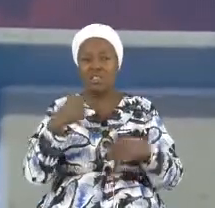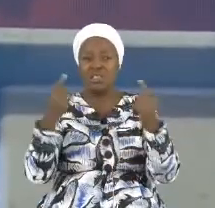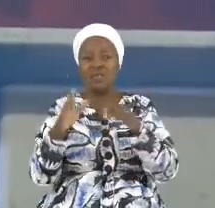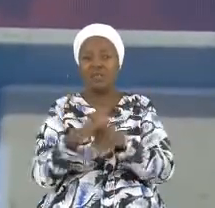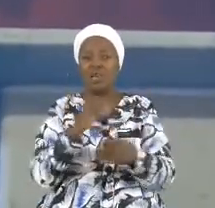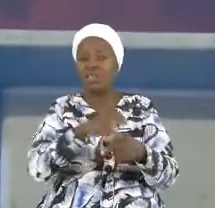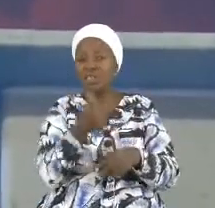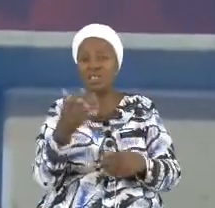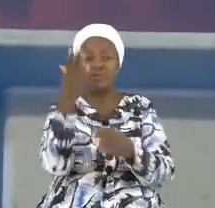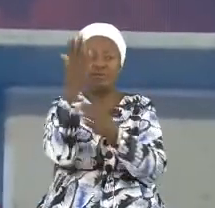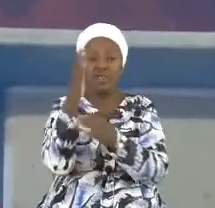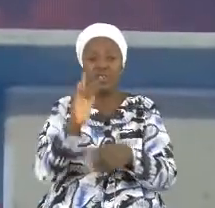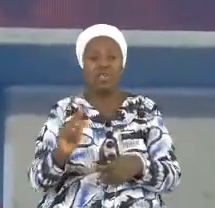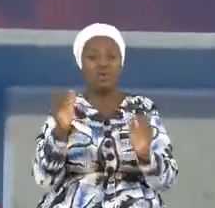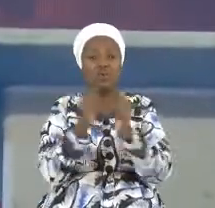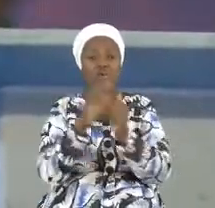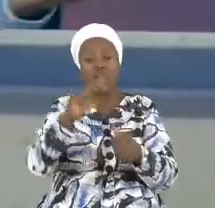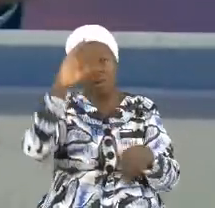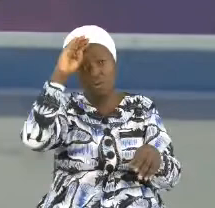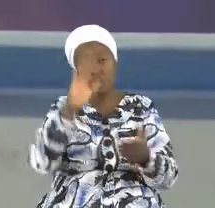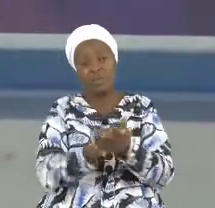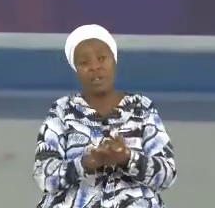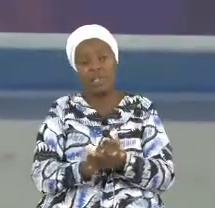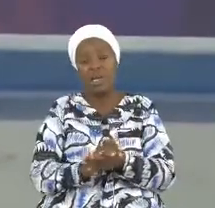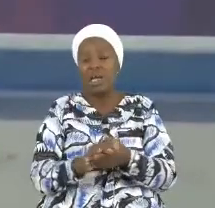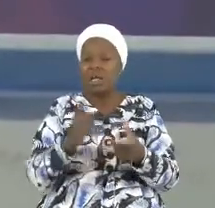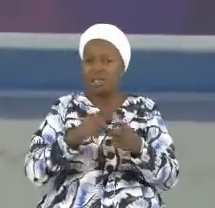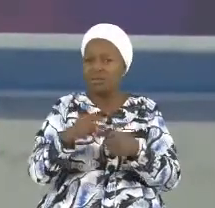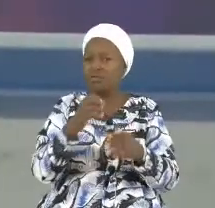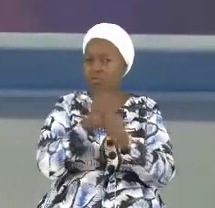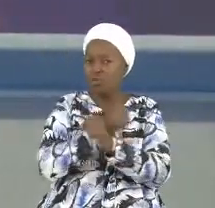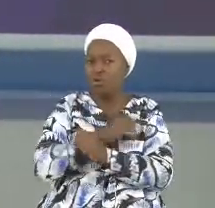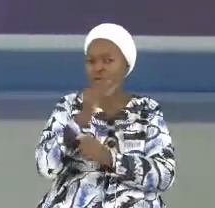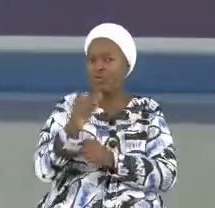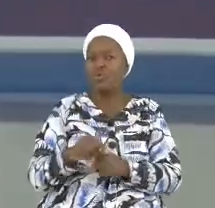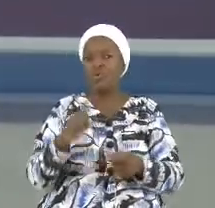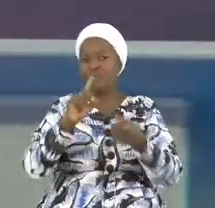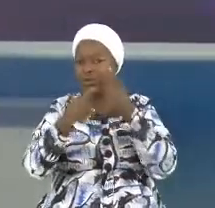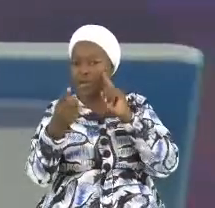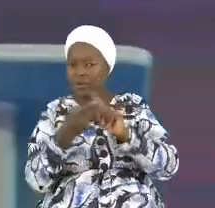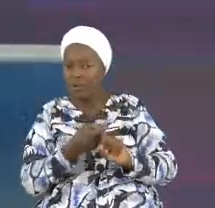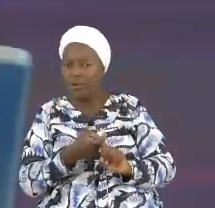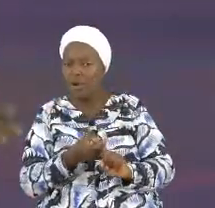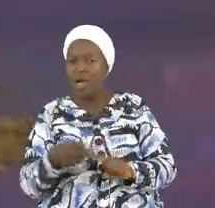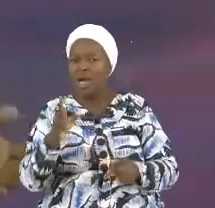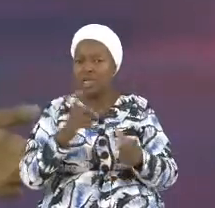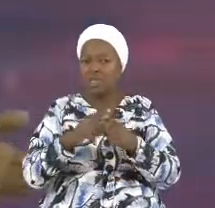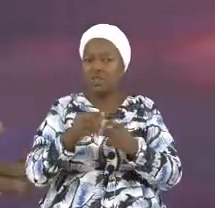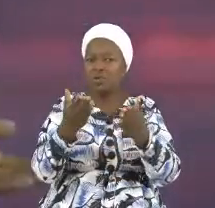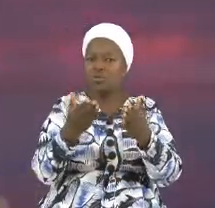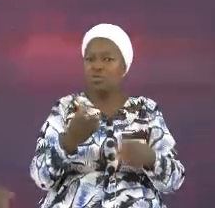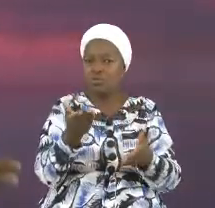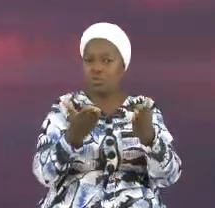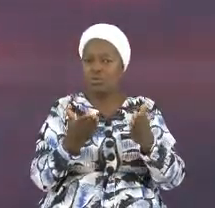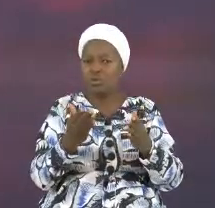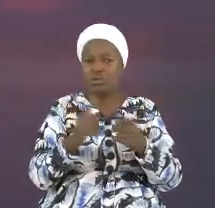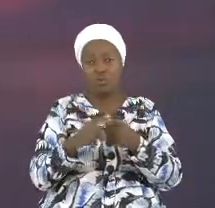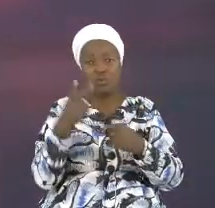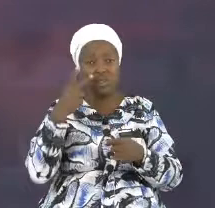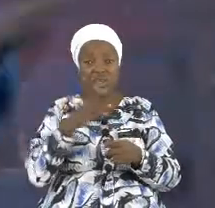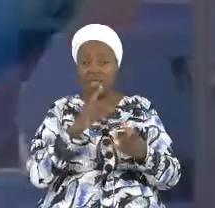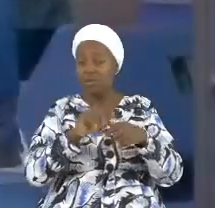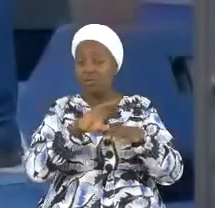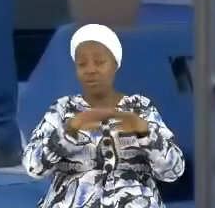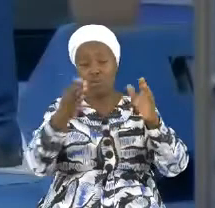her husband, and you love your neighbor, and you want to see, you don't want to have a bad example,